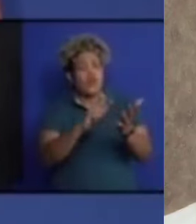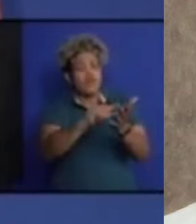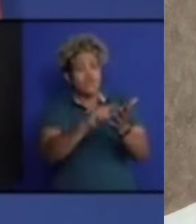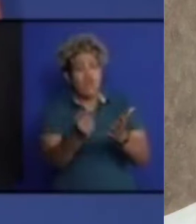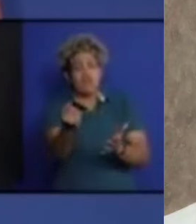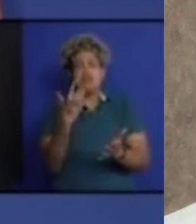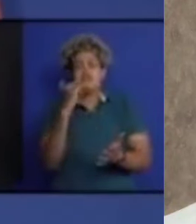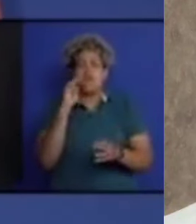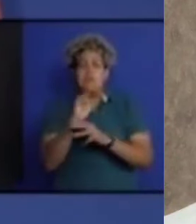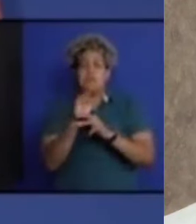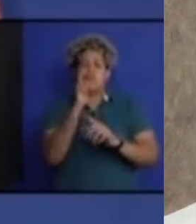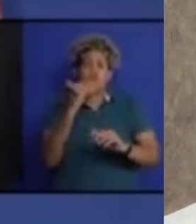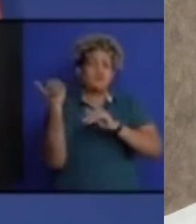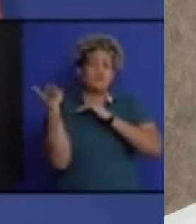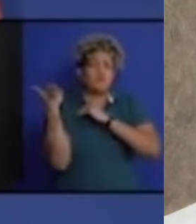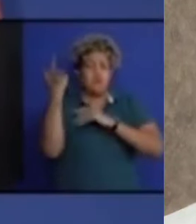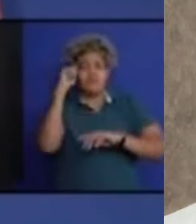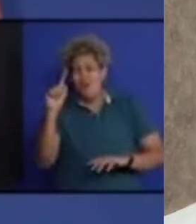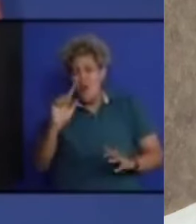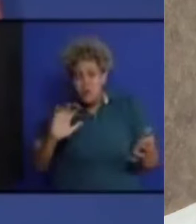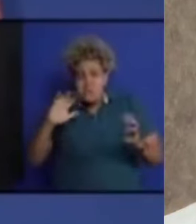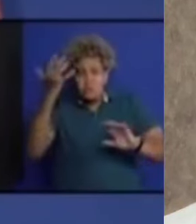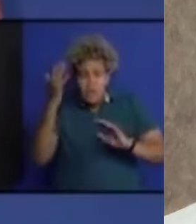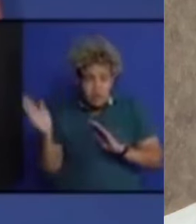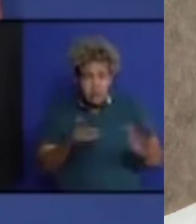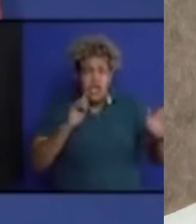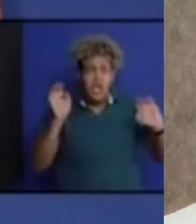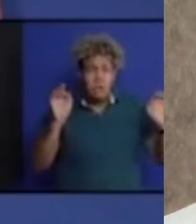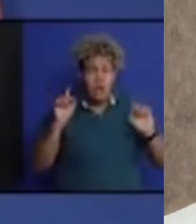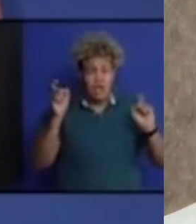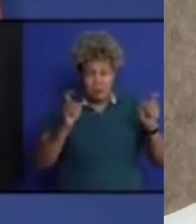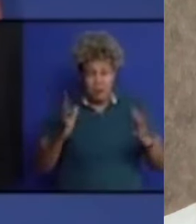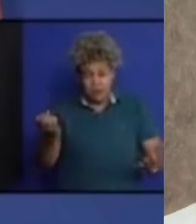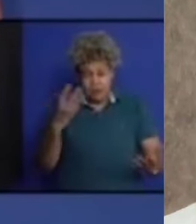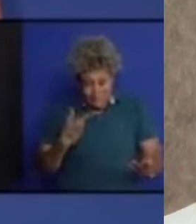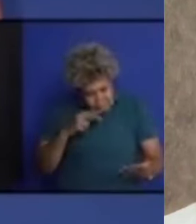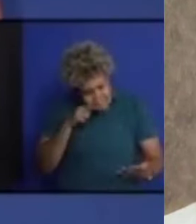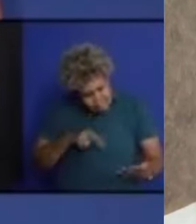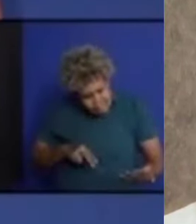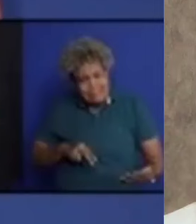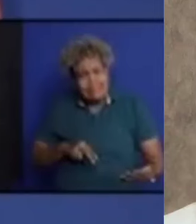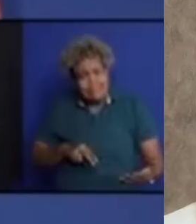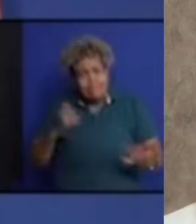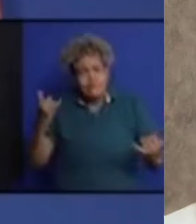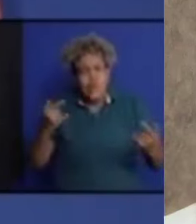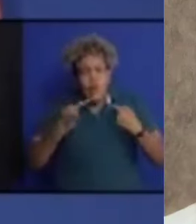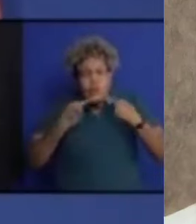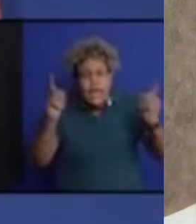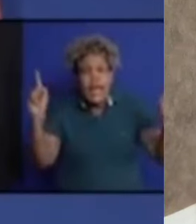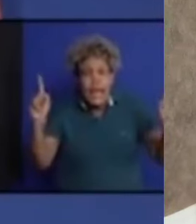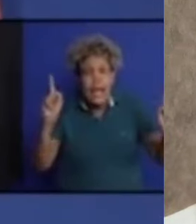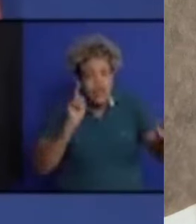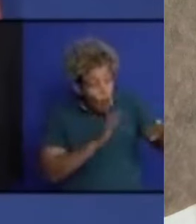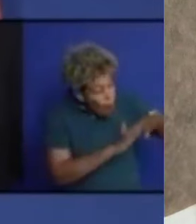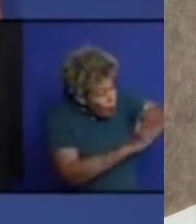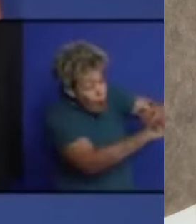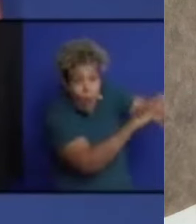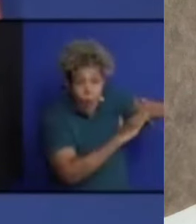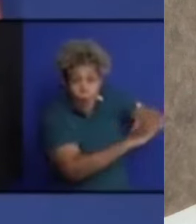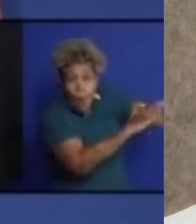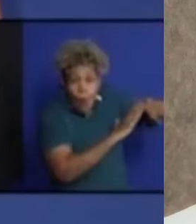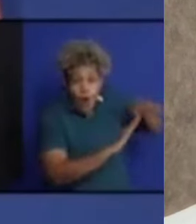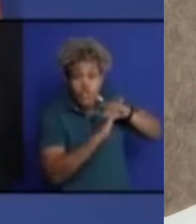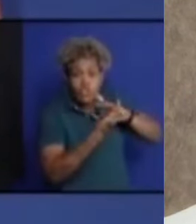by the Minister responsible for disaster preparedness and emergency management, I am now declaring the whole of Jamaica to be